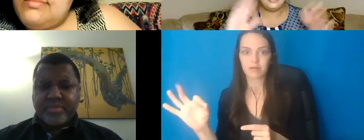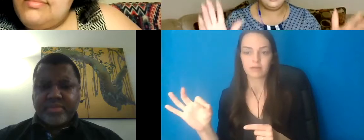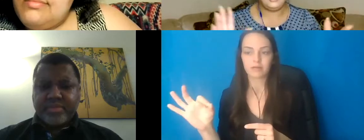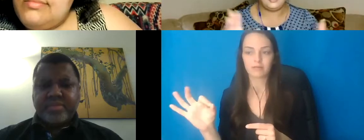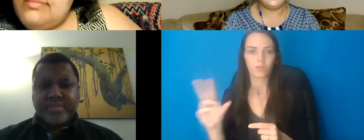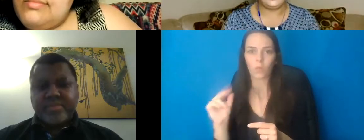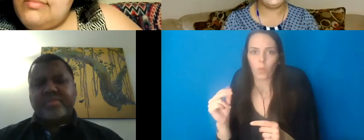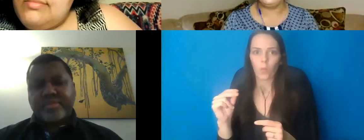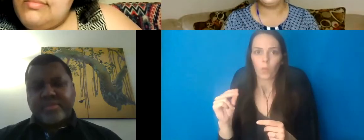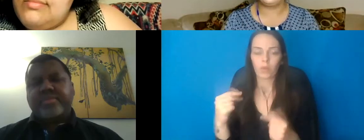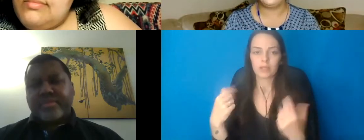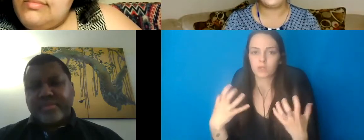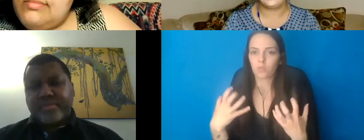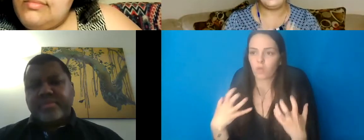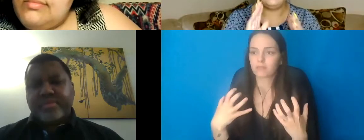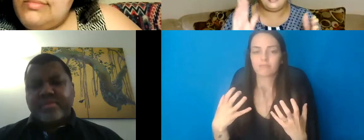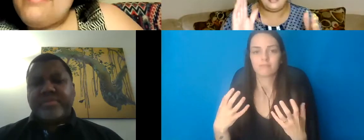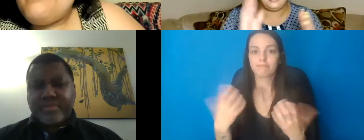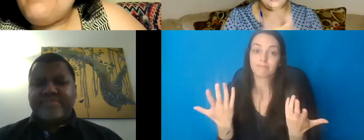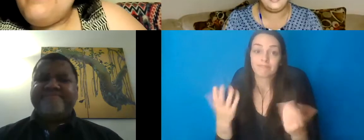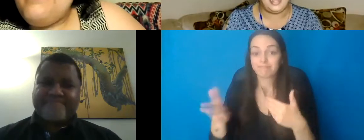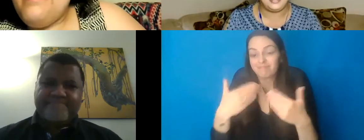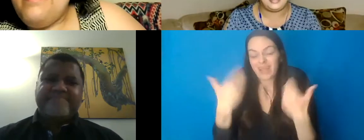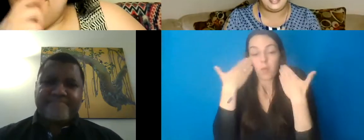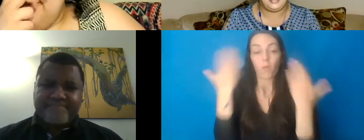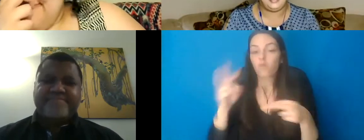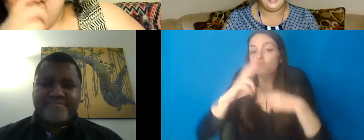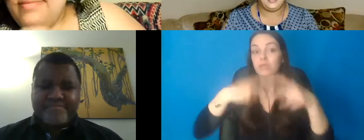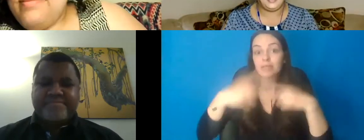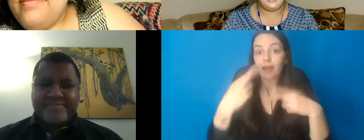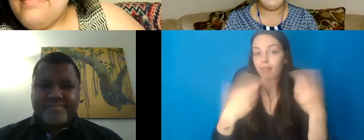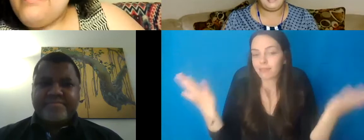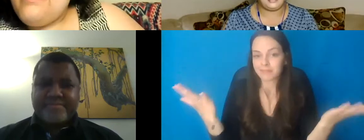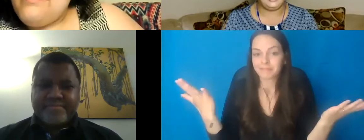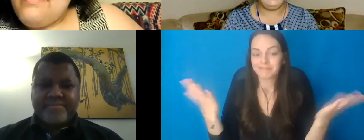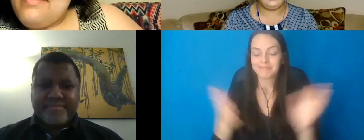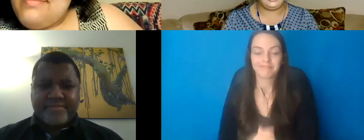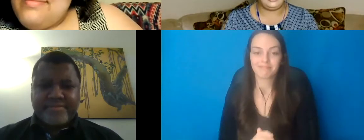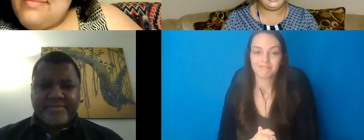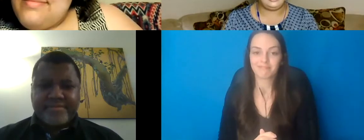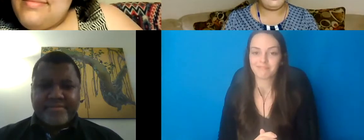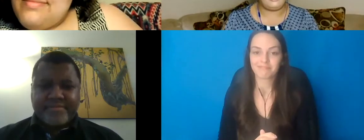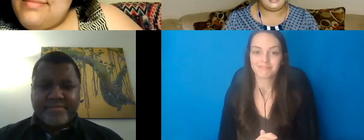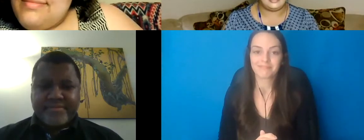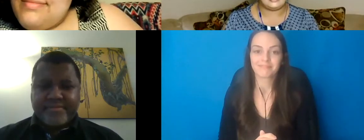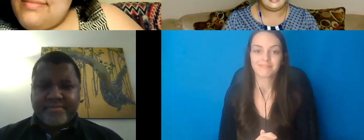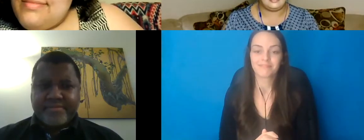reduce, reuse, recycle is what I say. And then the other thing